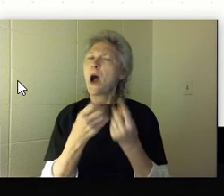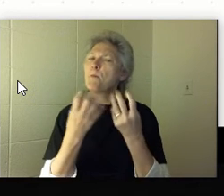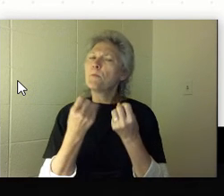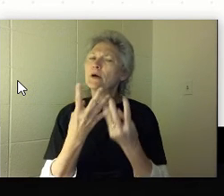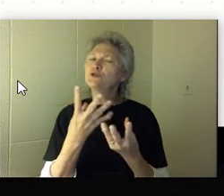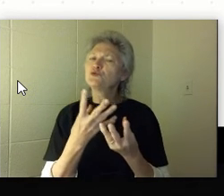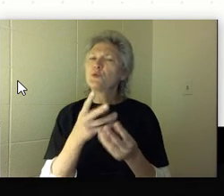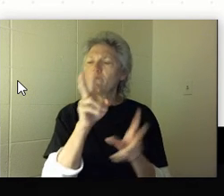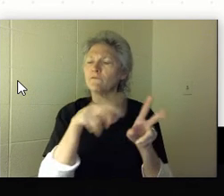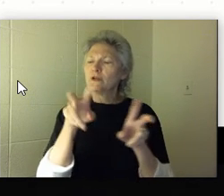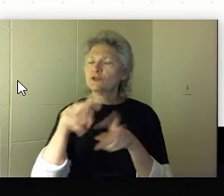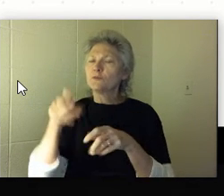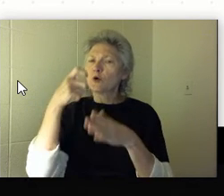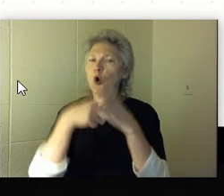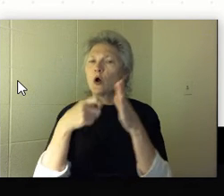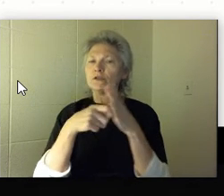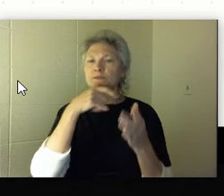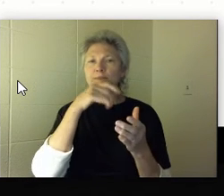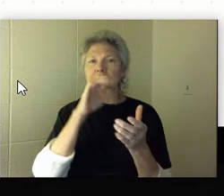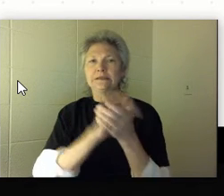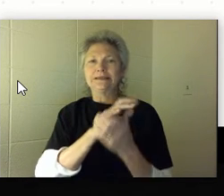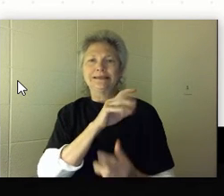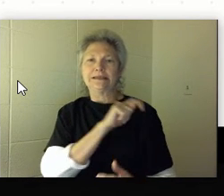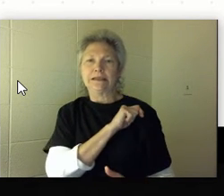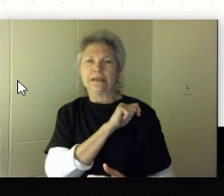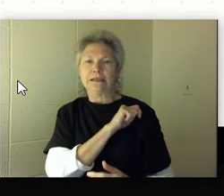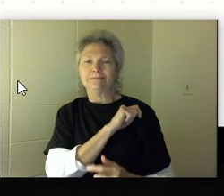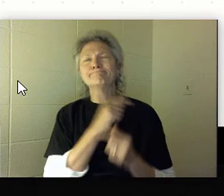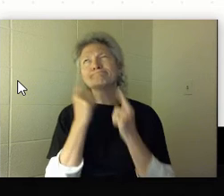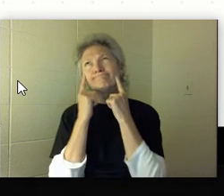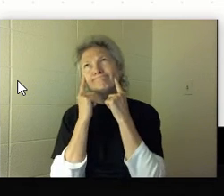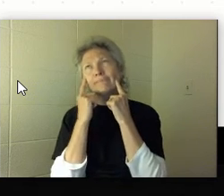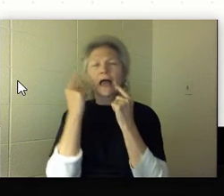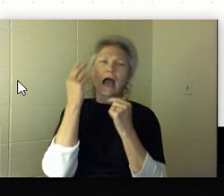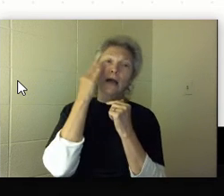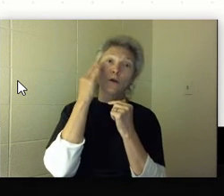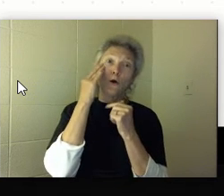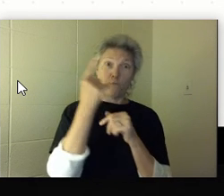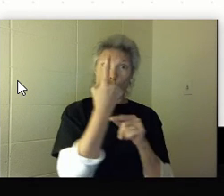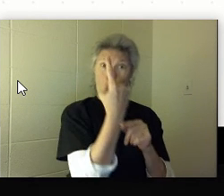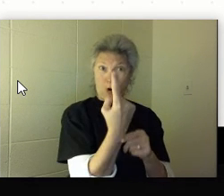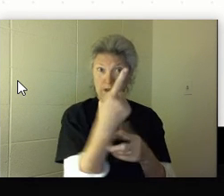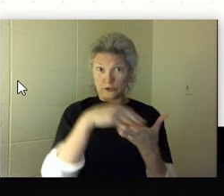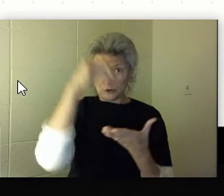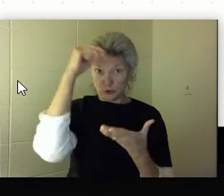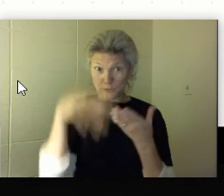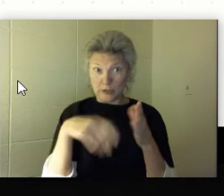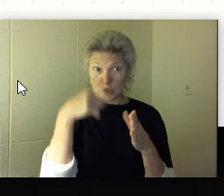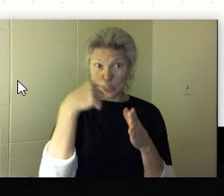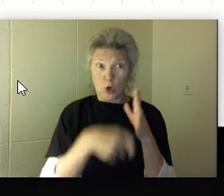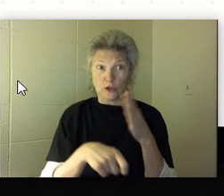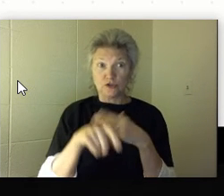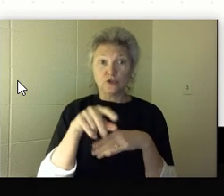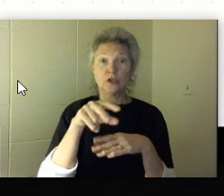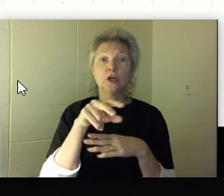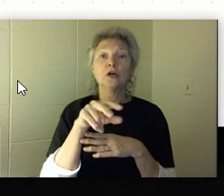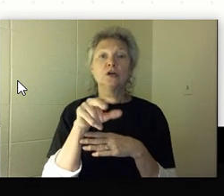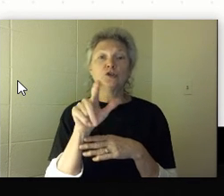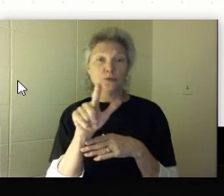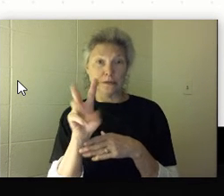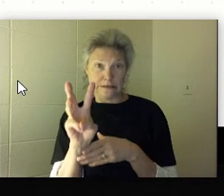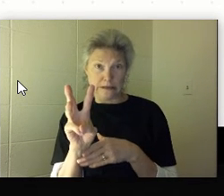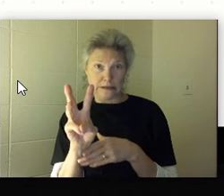Trainer? So I'm thinking I know the cost per one student, and I know that there's 22 students